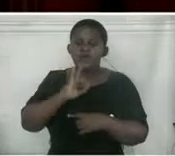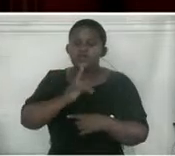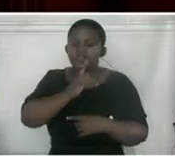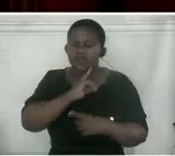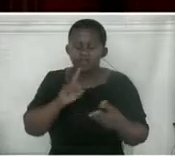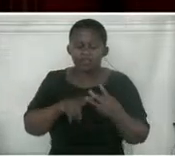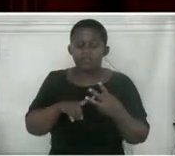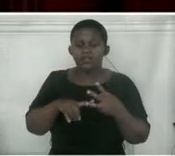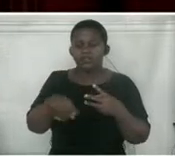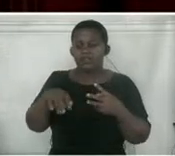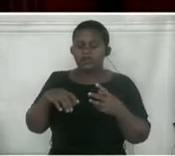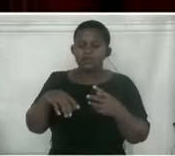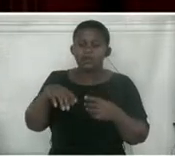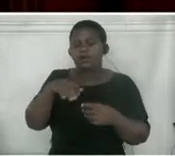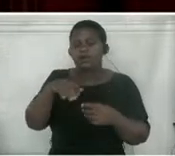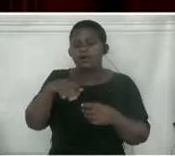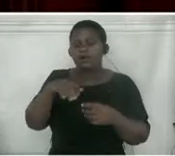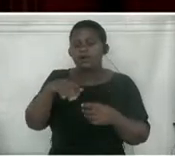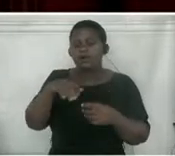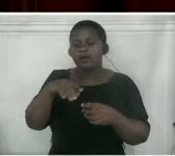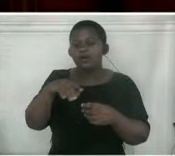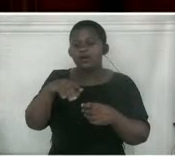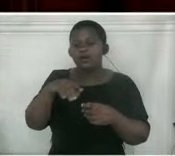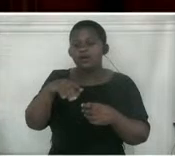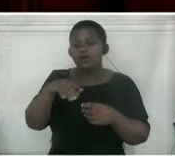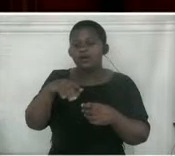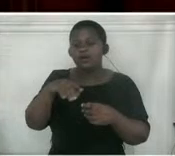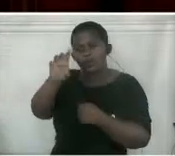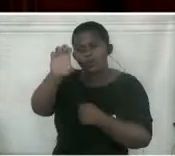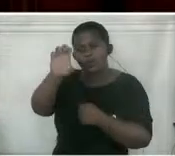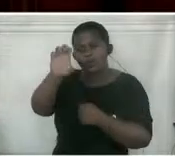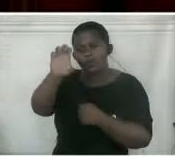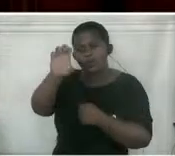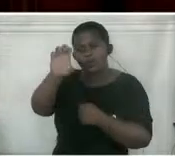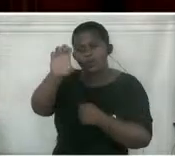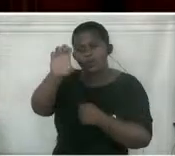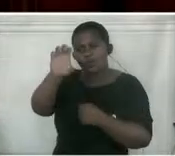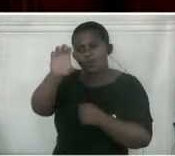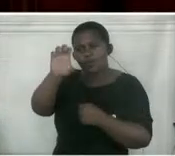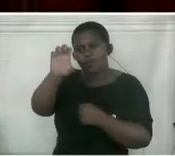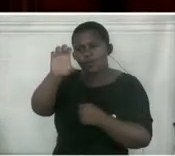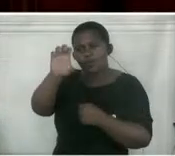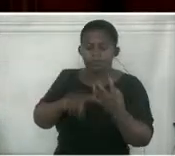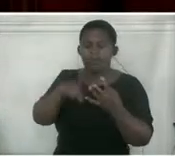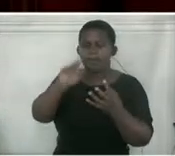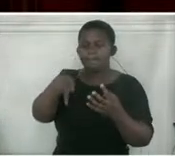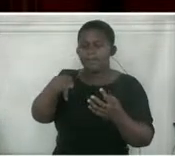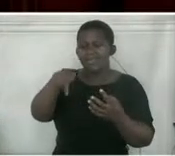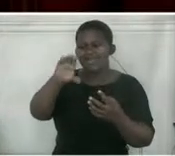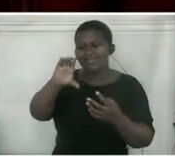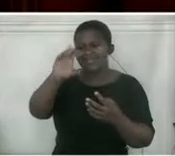FedEx, Boxer Store, Spa, Massmart, PCK,